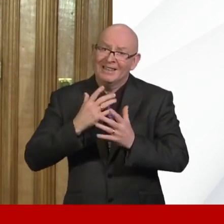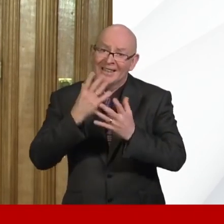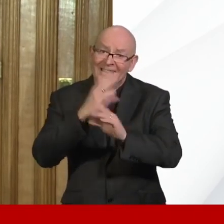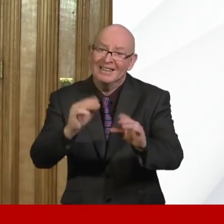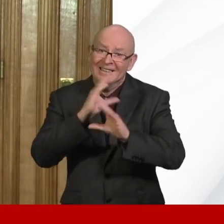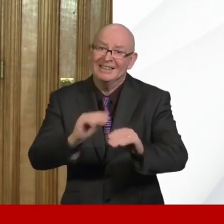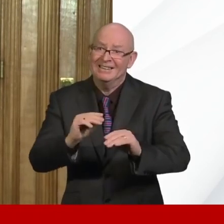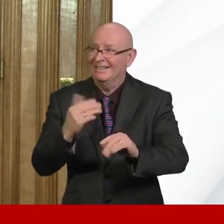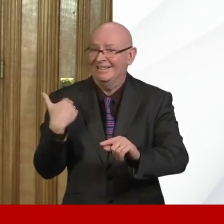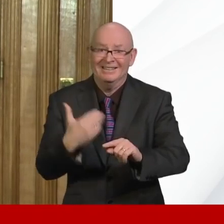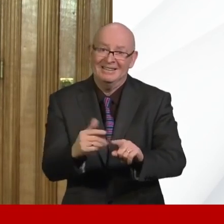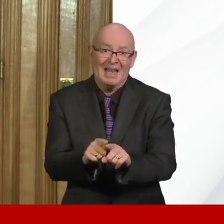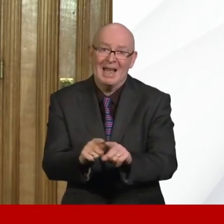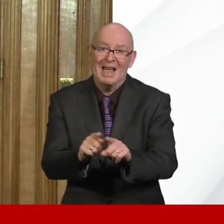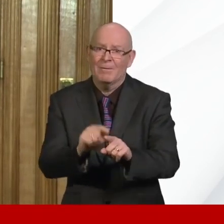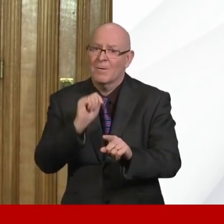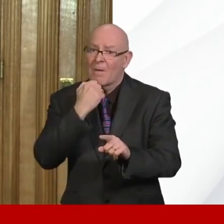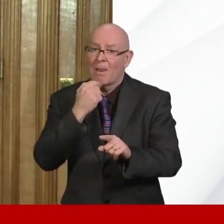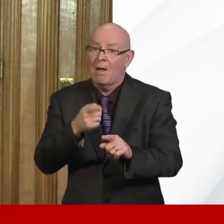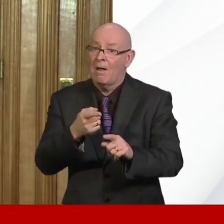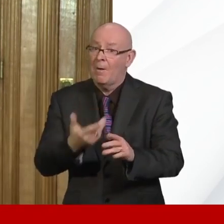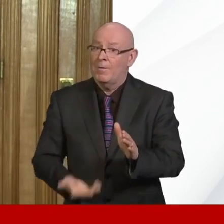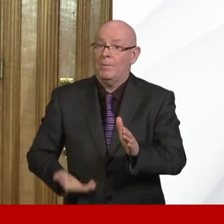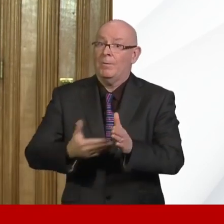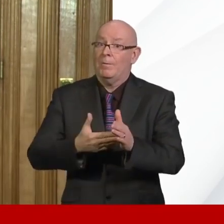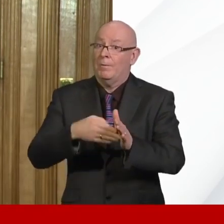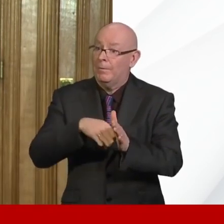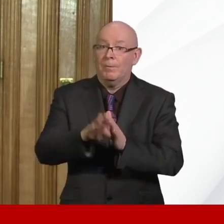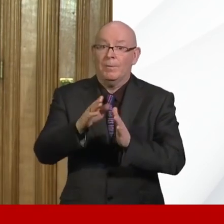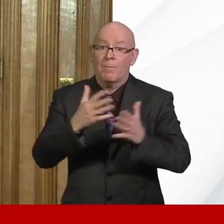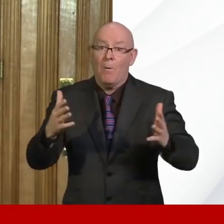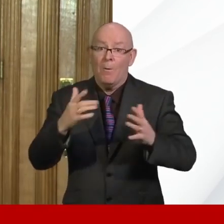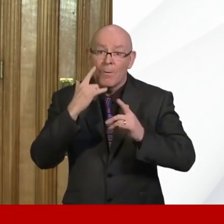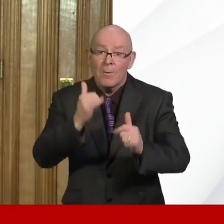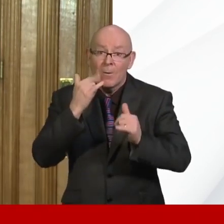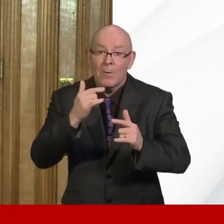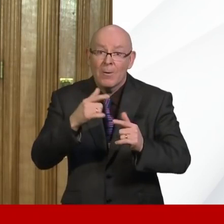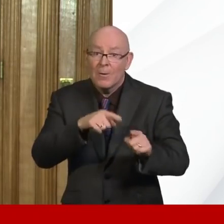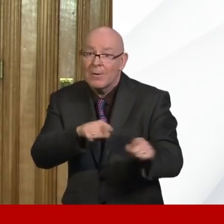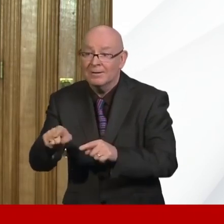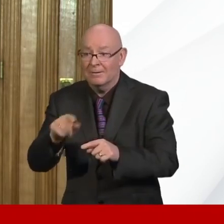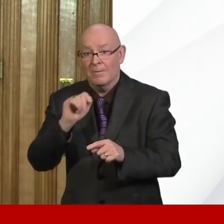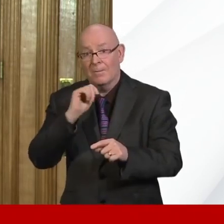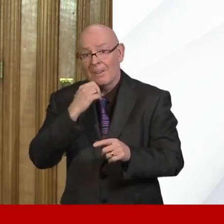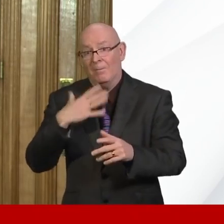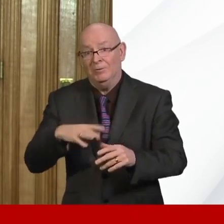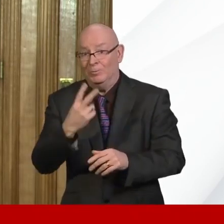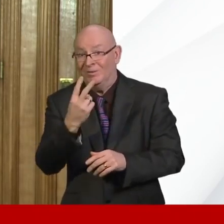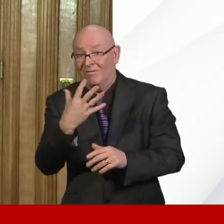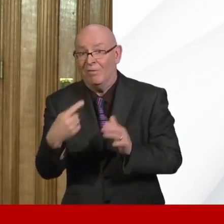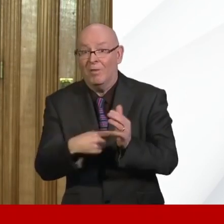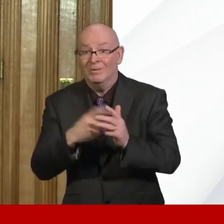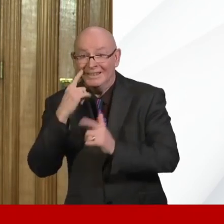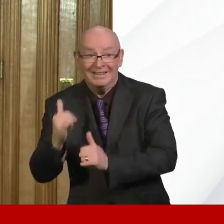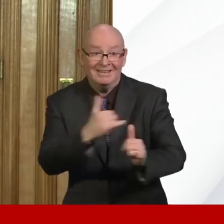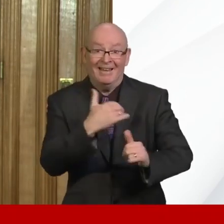retired healthcare professionals to come back and help us cope, help the NHS to cope with this unprecedented challenge.